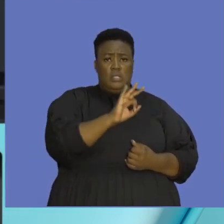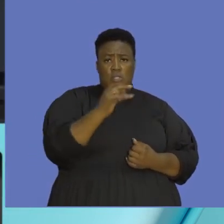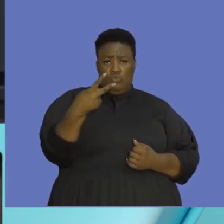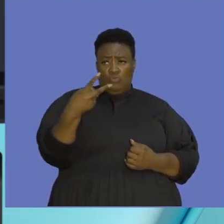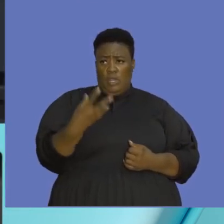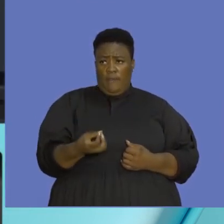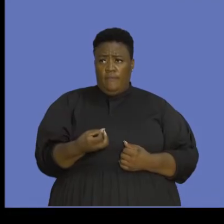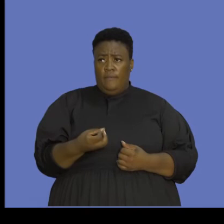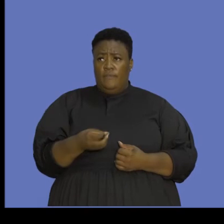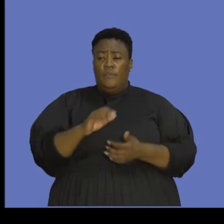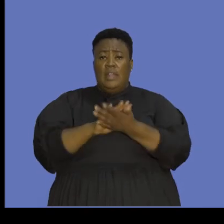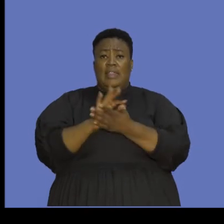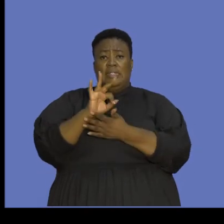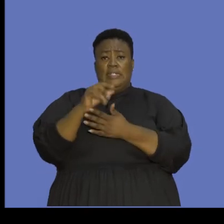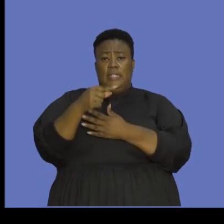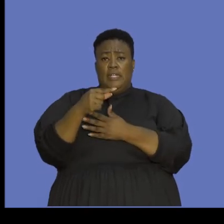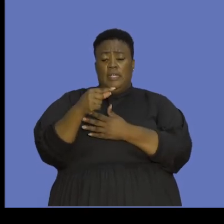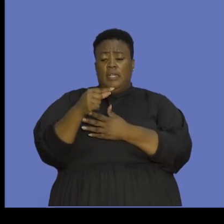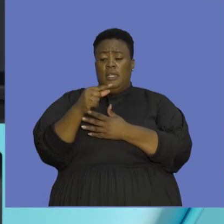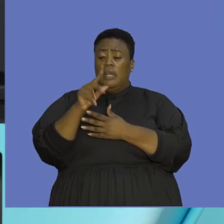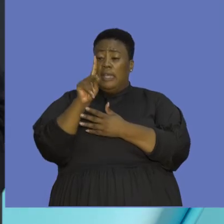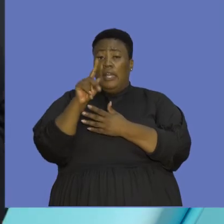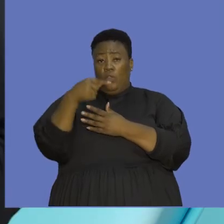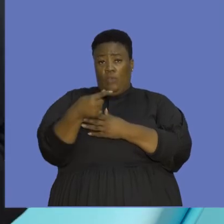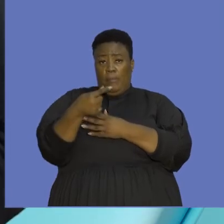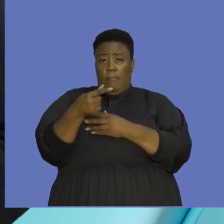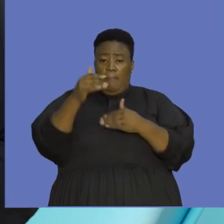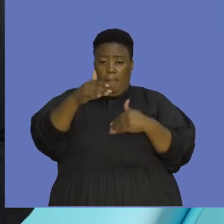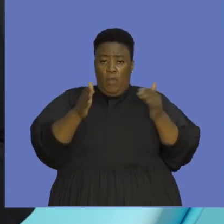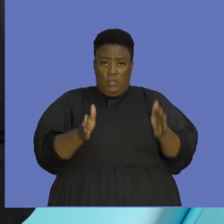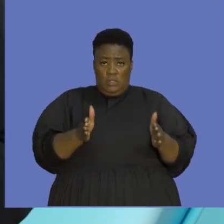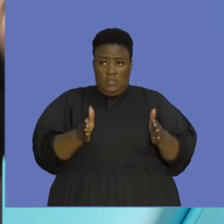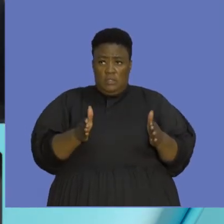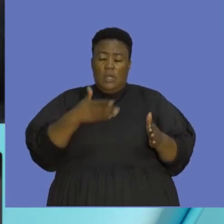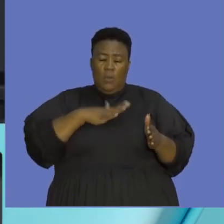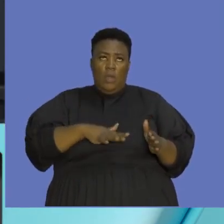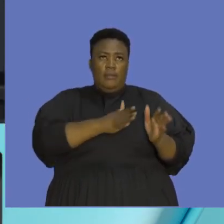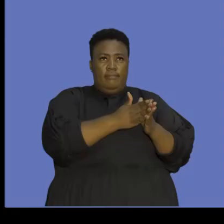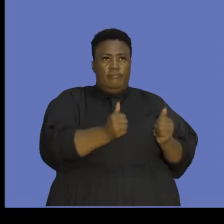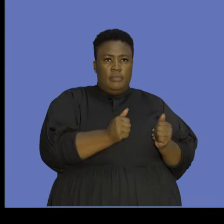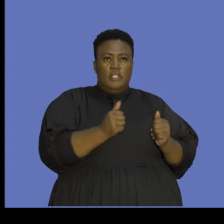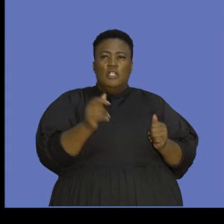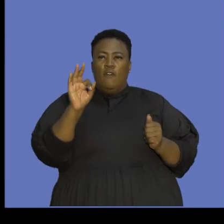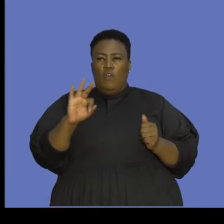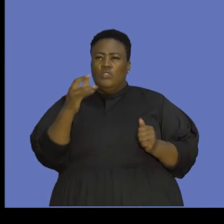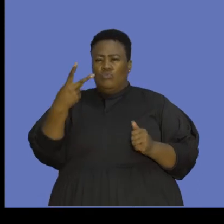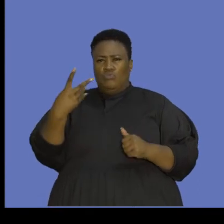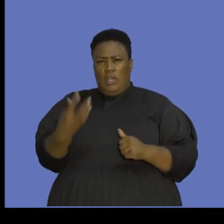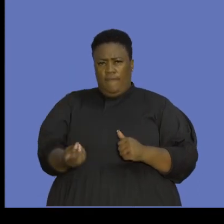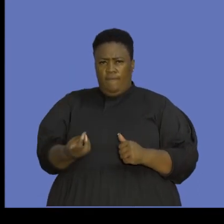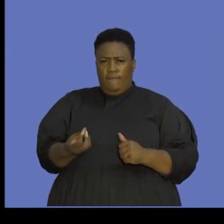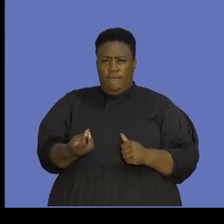box. Mass, very important. I want the acceleration. I've got two